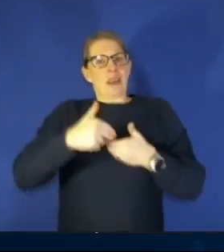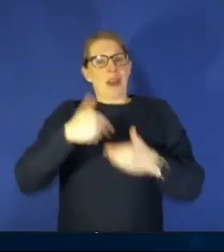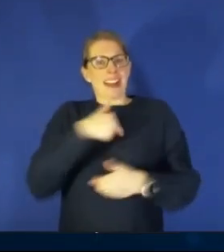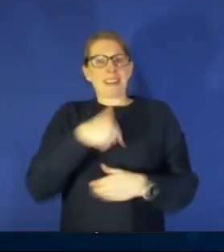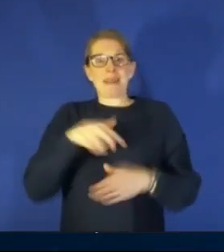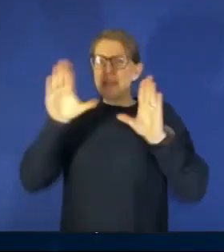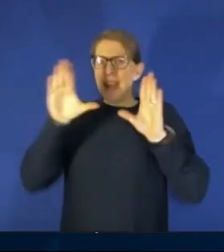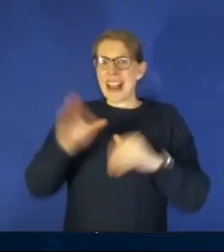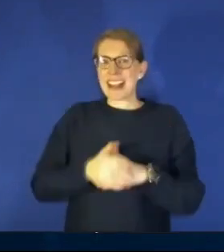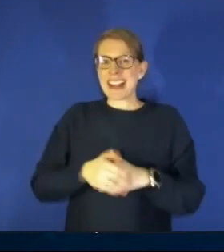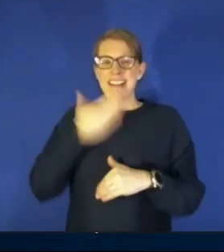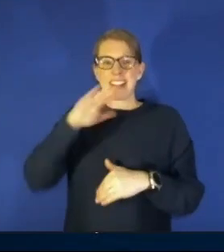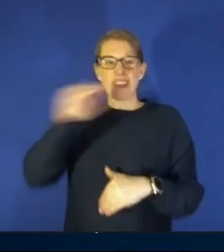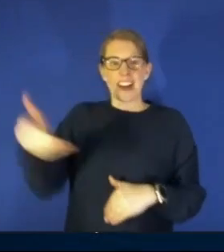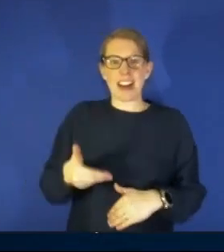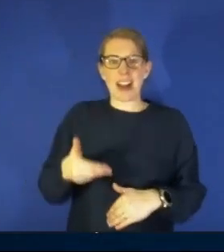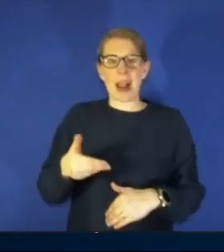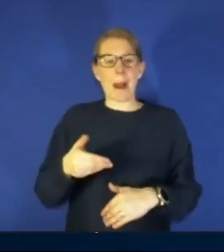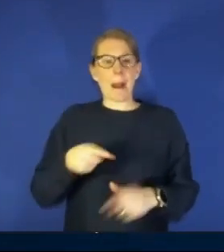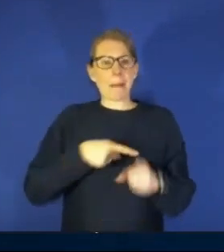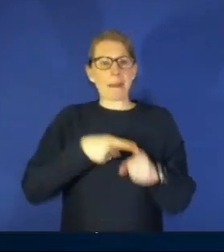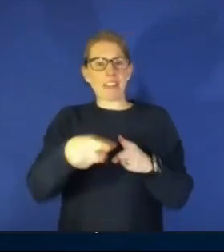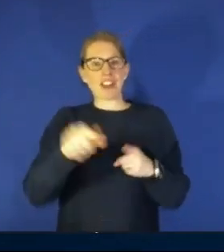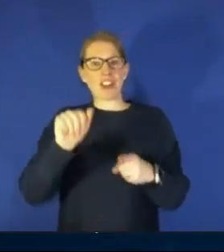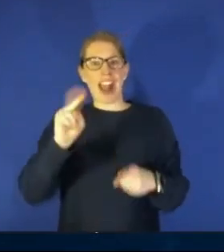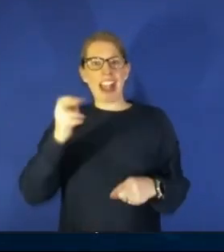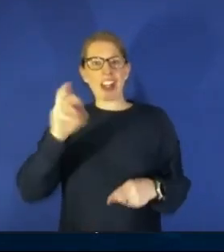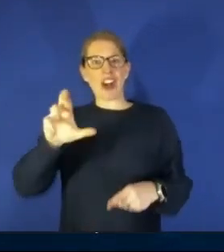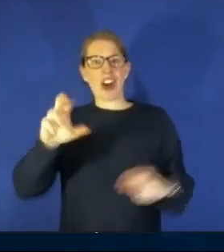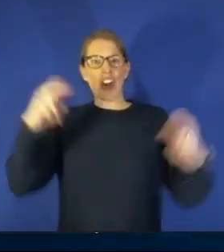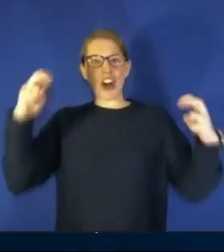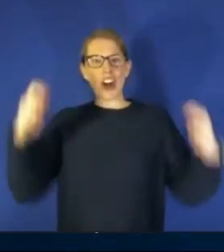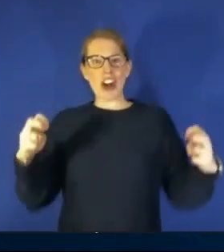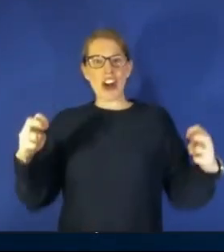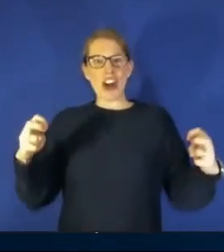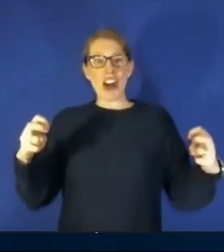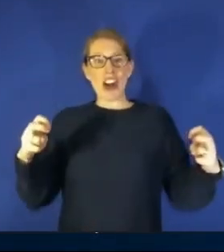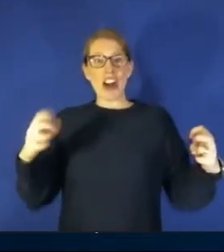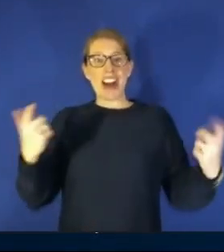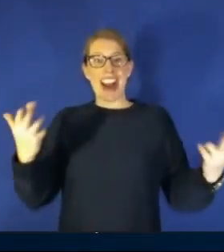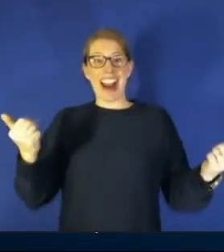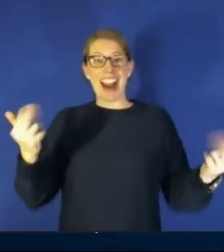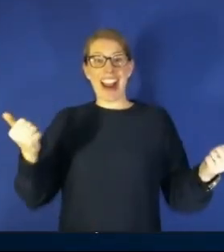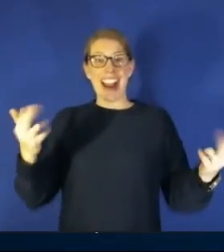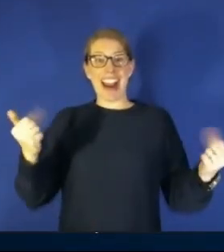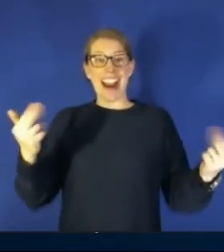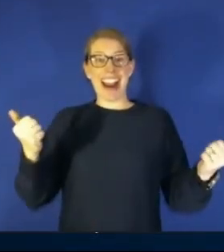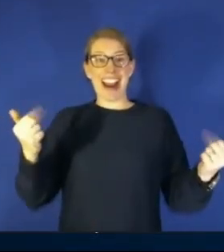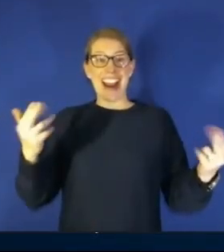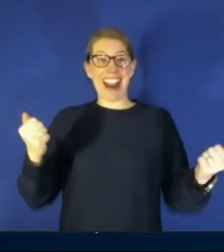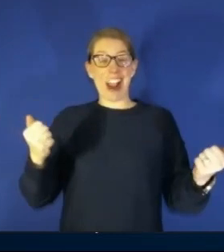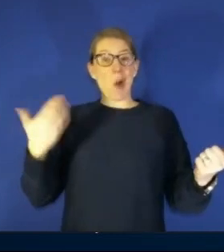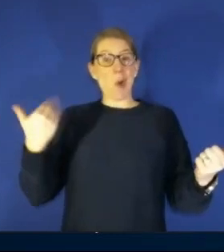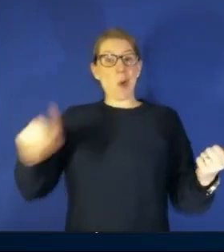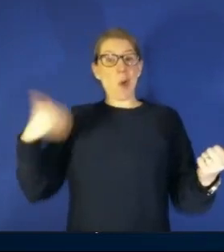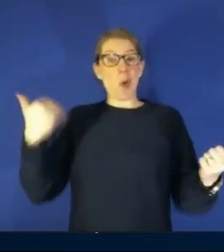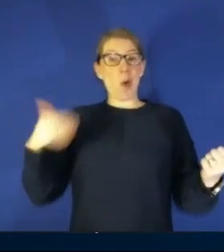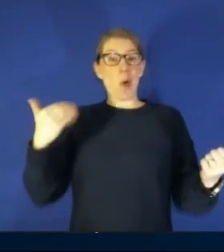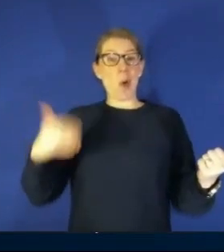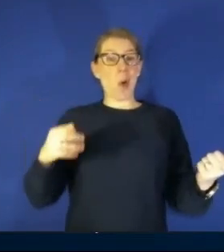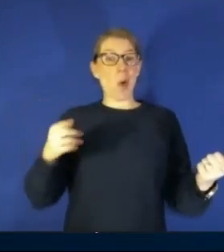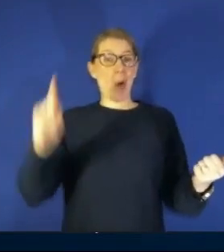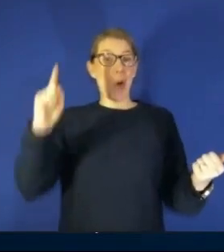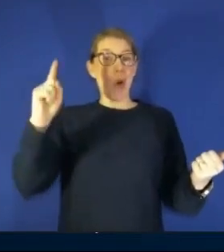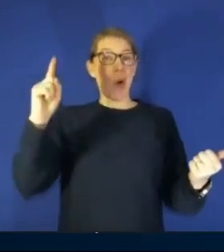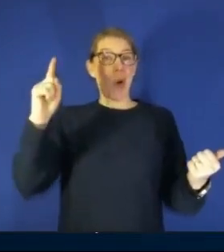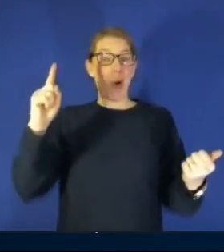inviting me. professional anchor sitting. Okay. No, I'm kidding. Wow, there's a shot. Totally admit it. Wow. Totally admit Ah, it. you